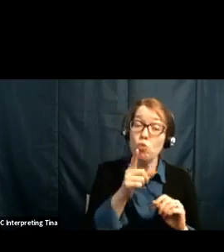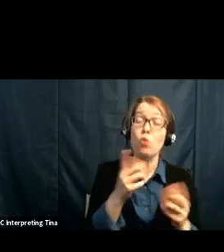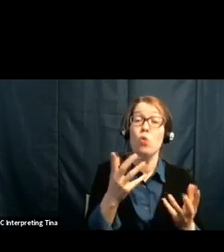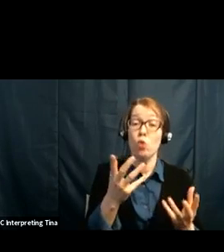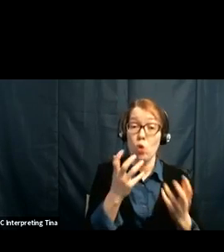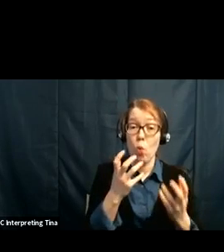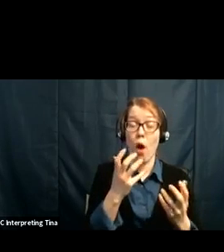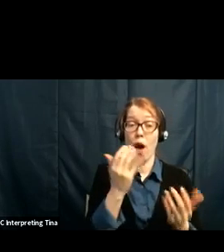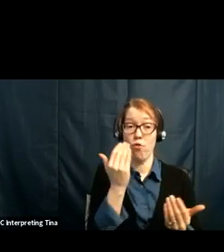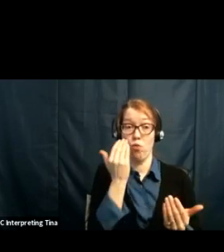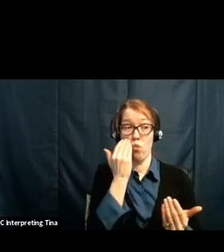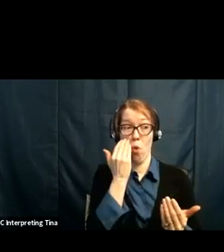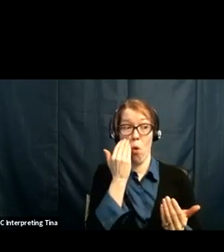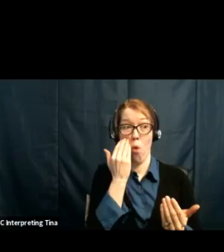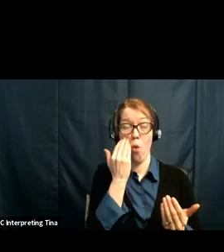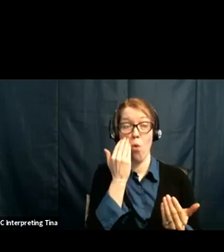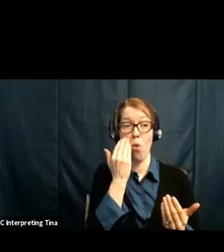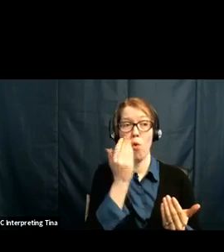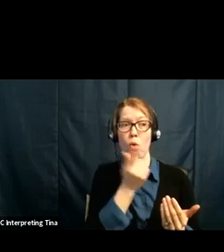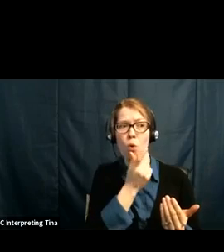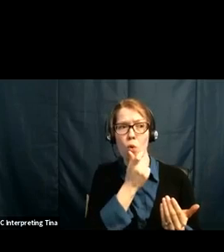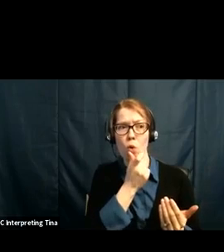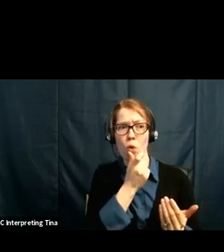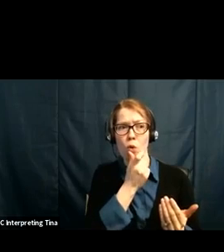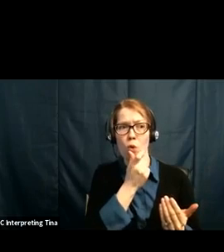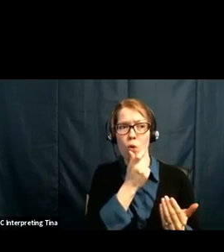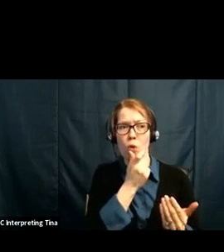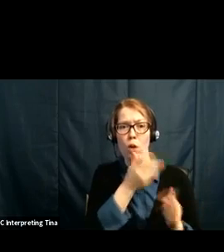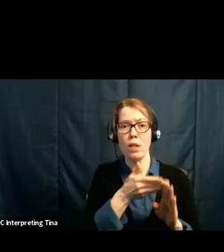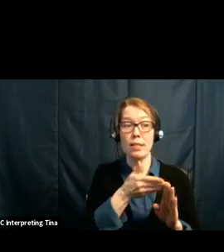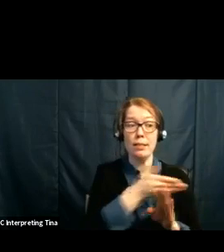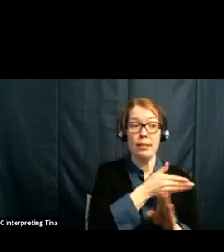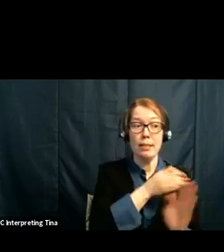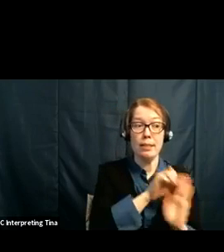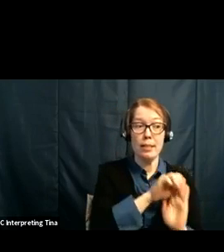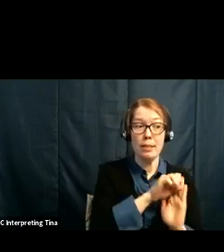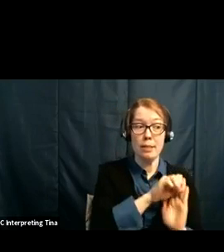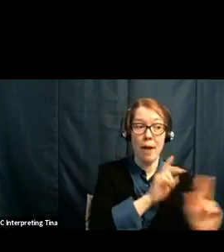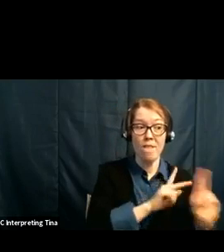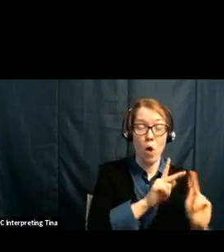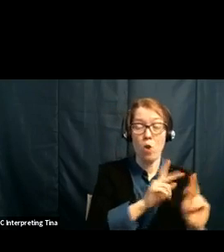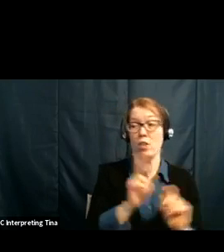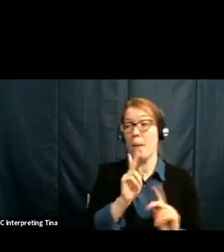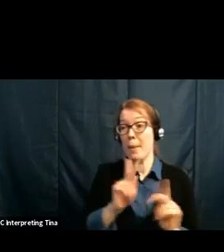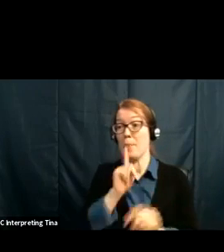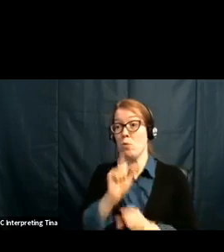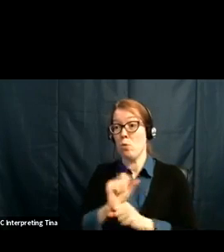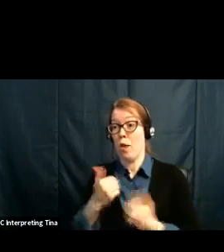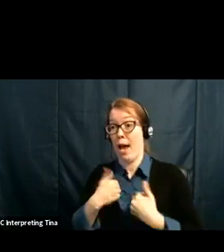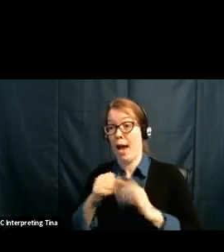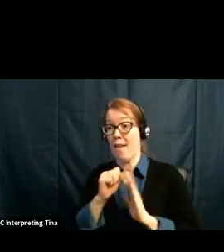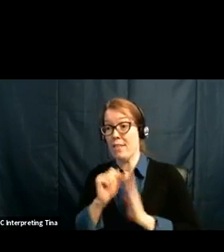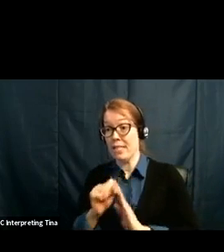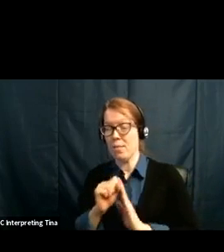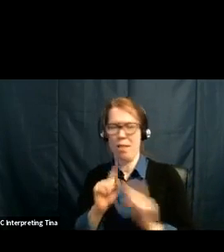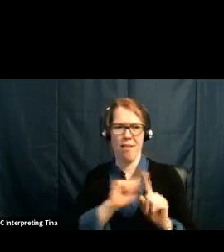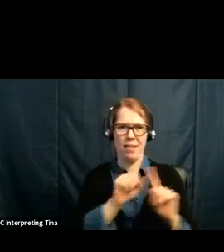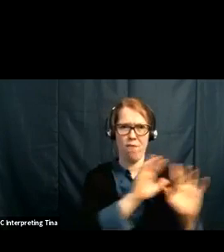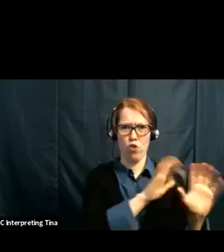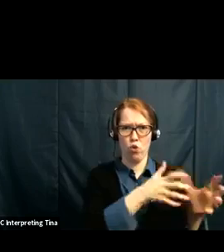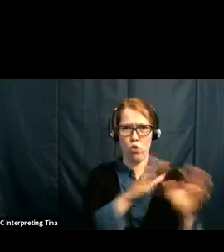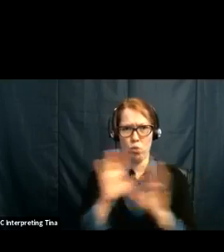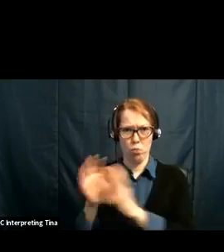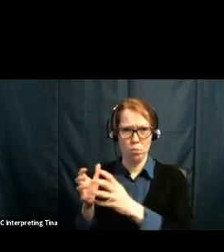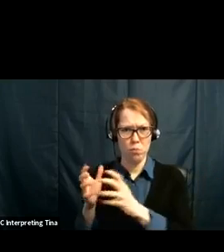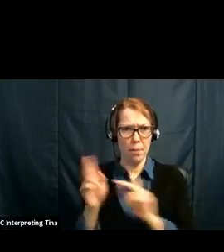be able to know who are your asymptomatic folks and who are your symptomatic folks. Those are different groups of people. And